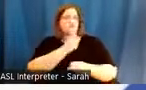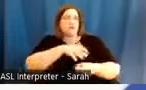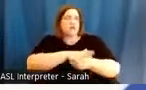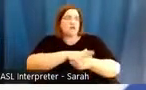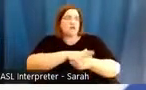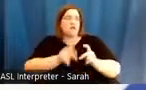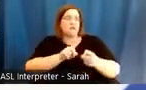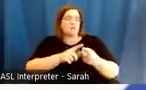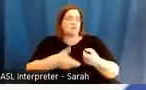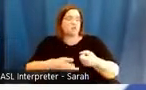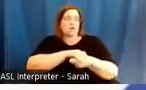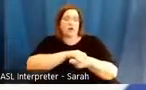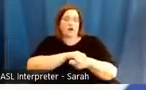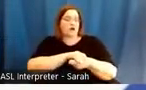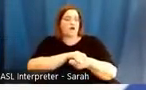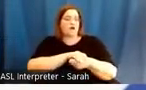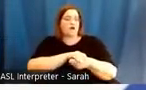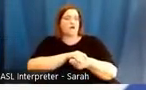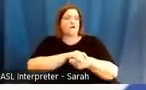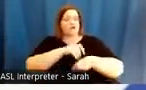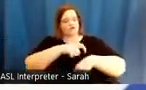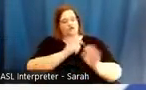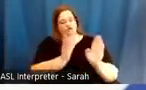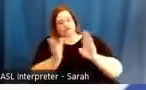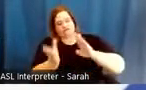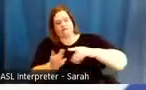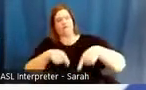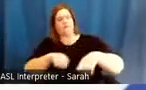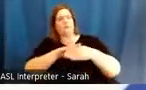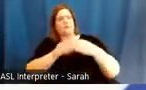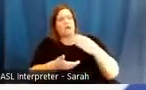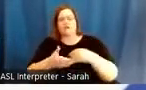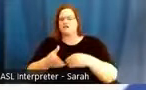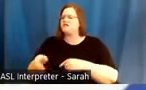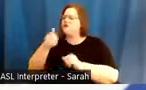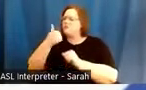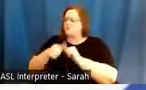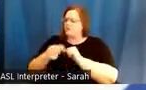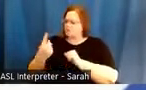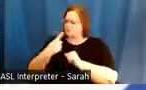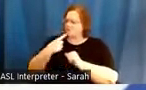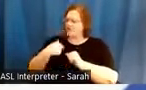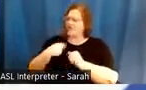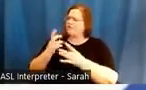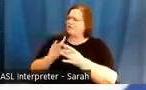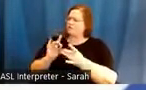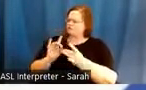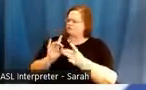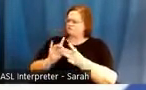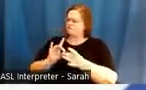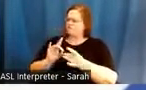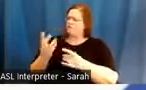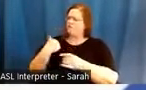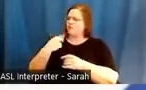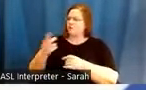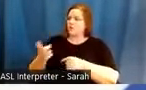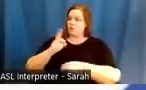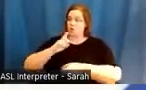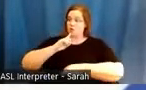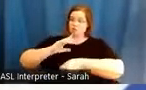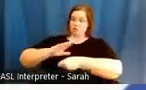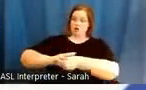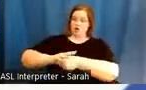cover shifts on the weekends. Yeah, I remember you telling me something about how you were promised that if